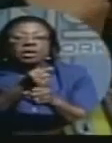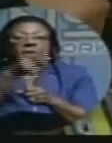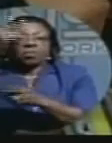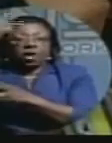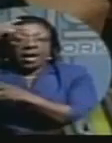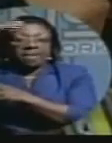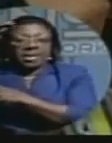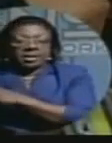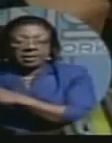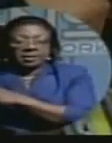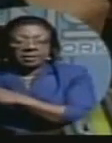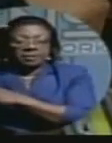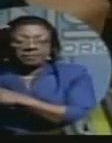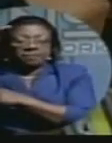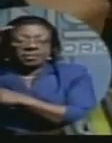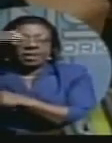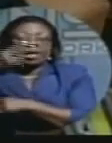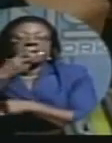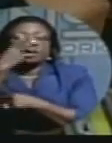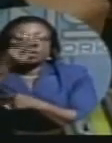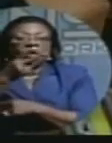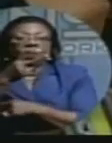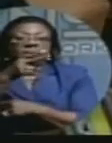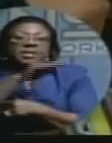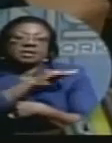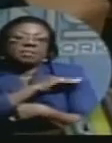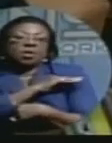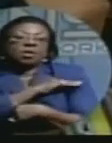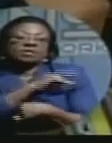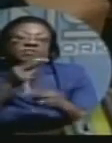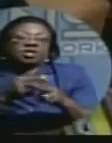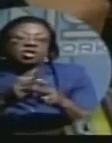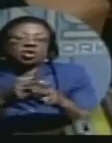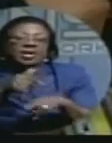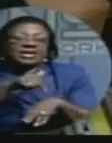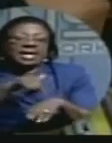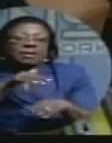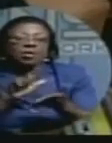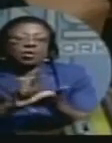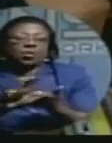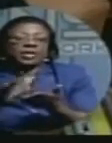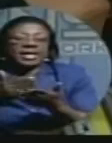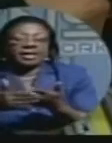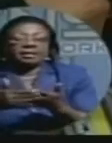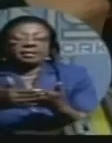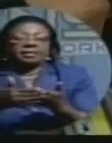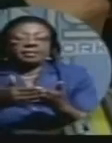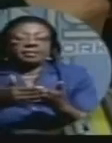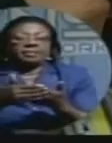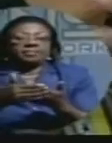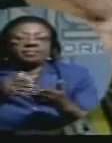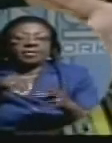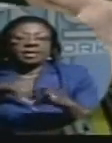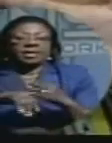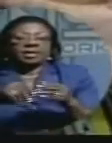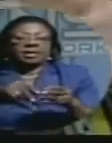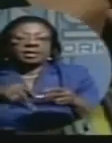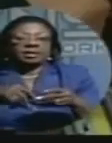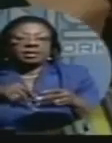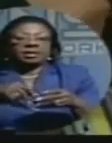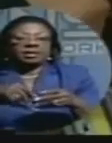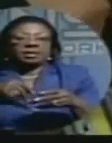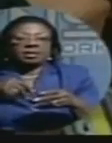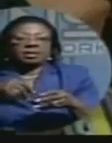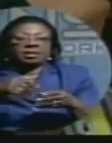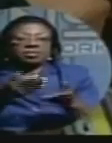leadership. I saw Mr. Moss briefly on the weekend, and in the presence of the chairman